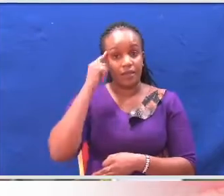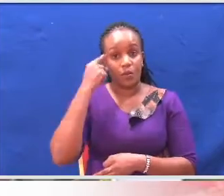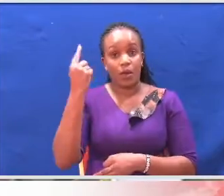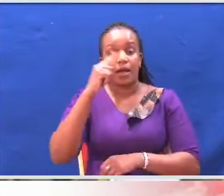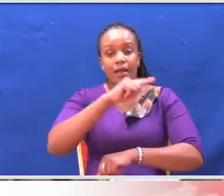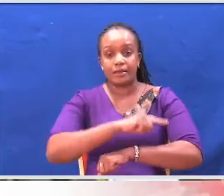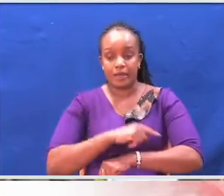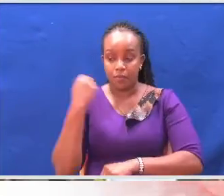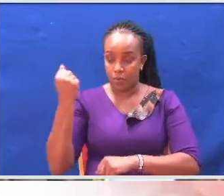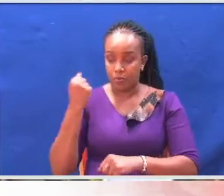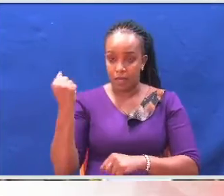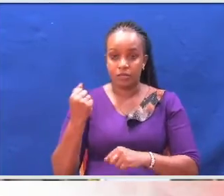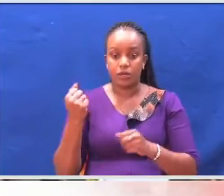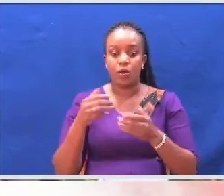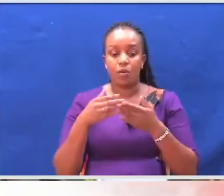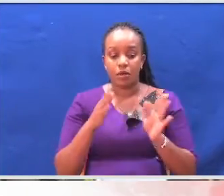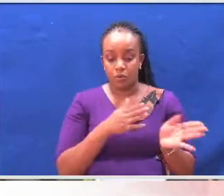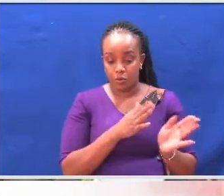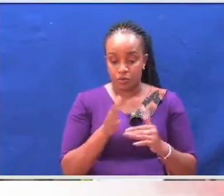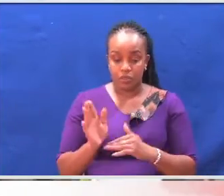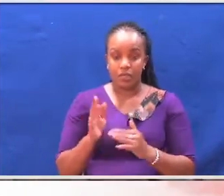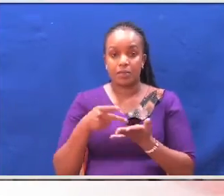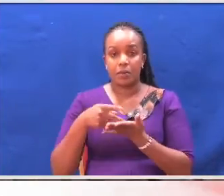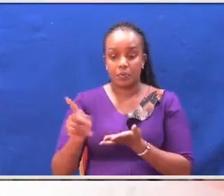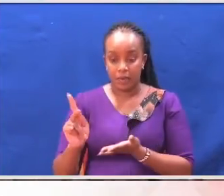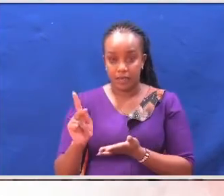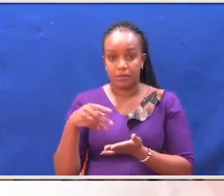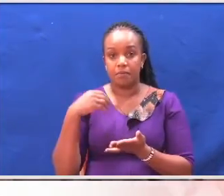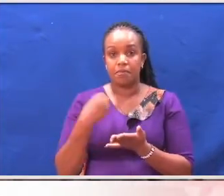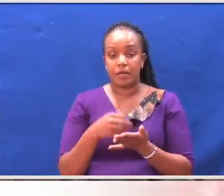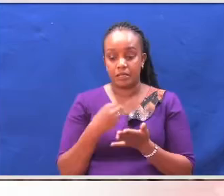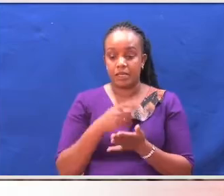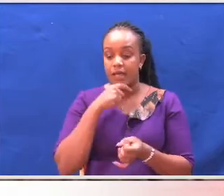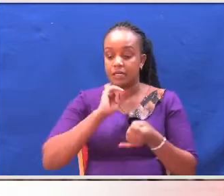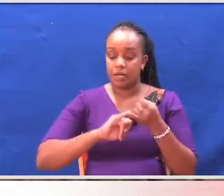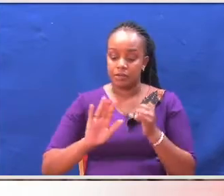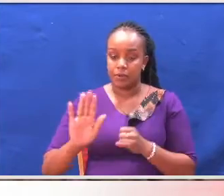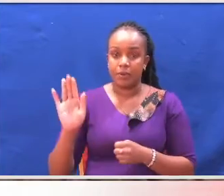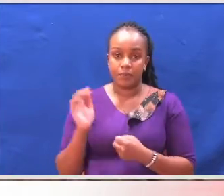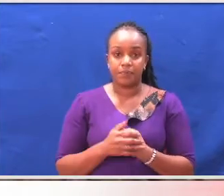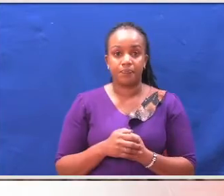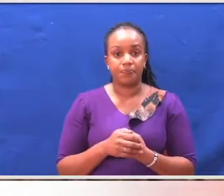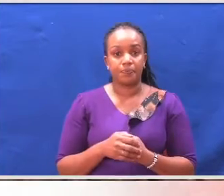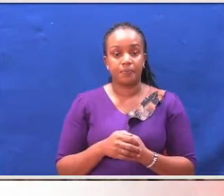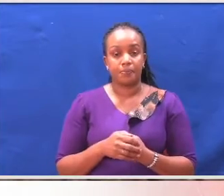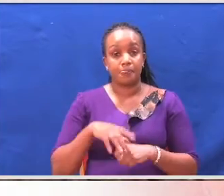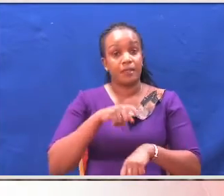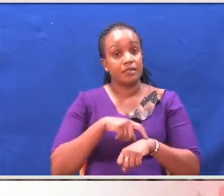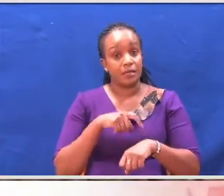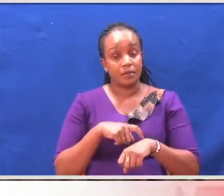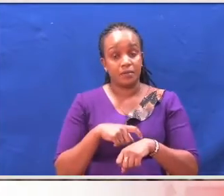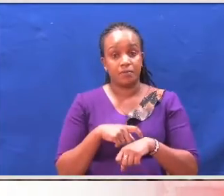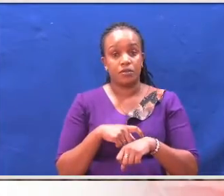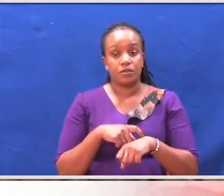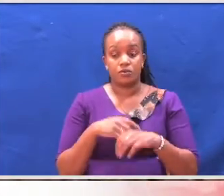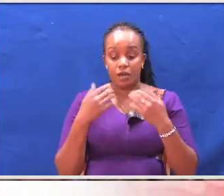its doors again and will be paid their husband's dues. Ukikaa na mtoto kwa nyumba na watoto wengine wako